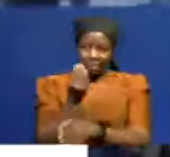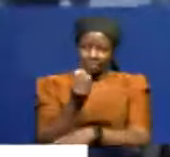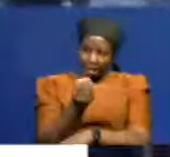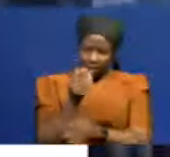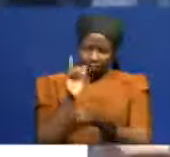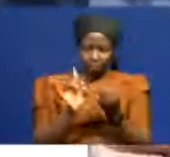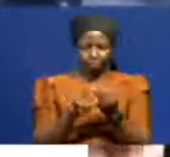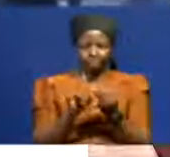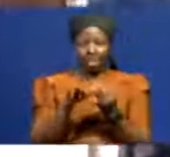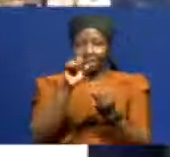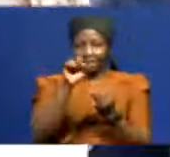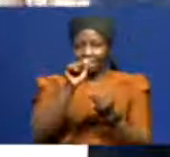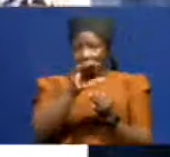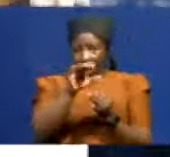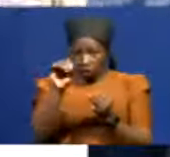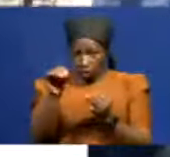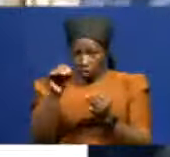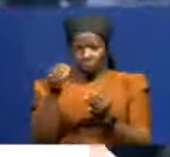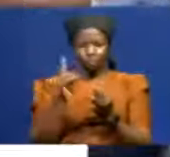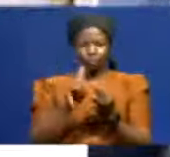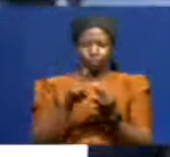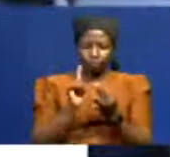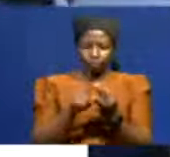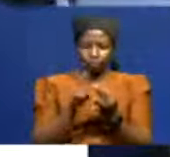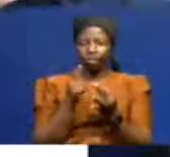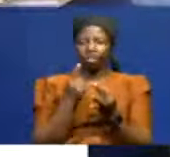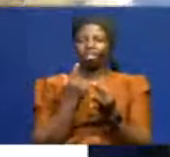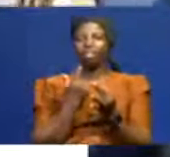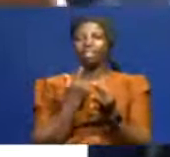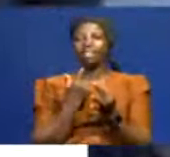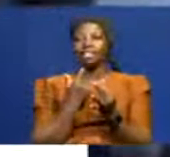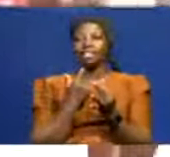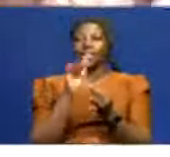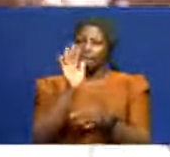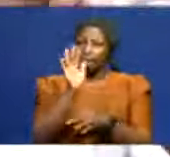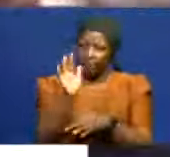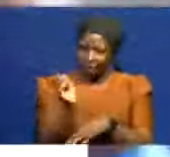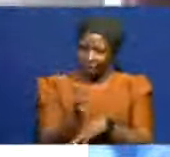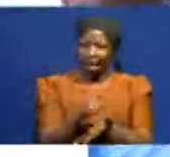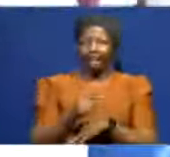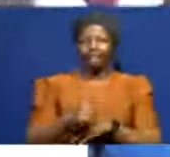kulipwa pesa ya sako. Yes. Na waweze kulipwa pia pesa ya mshahara yao.